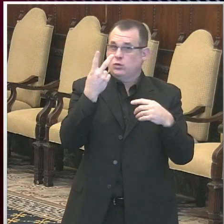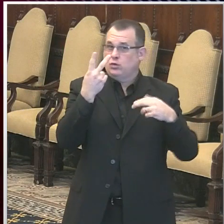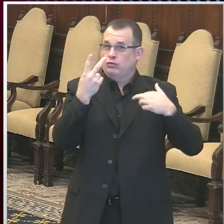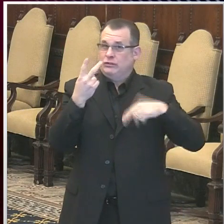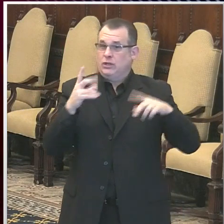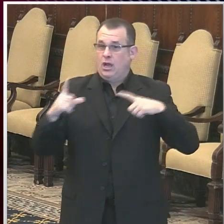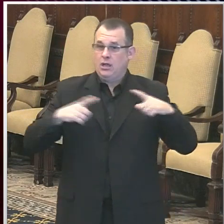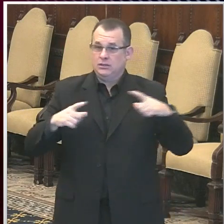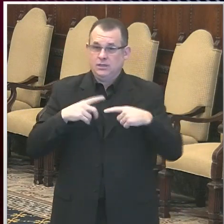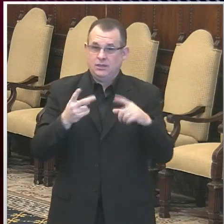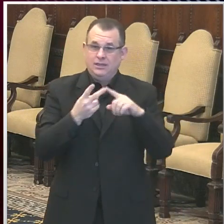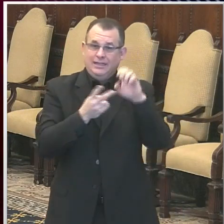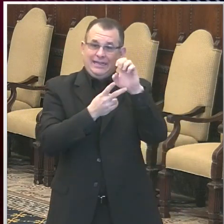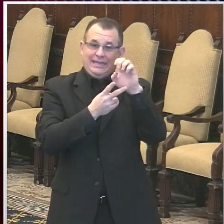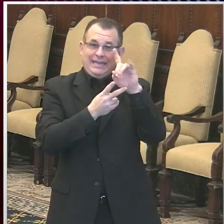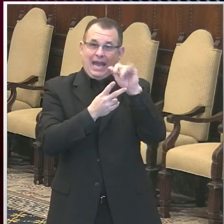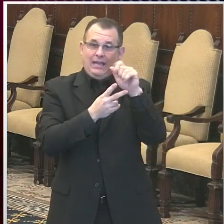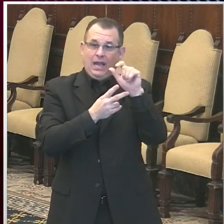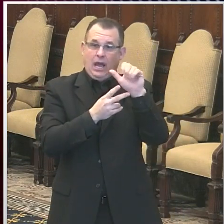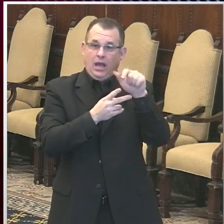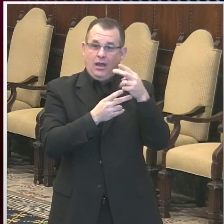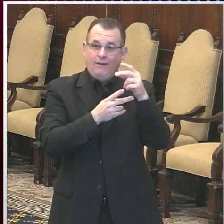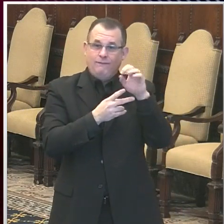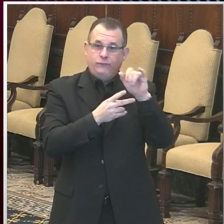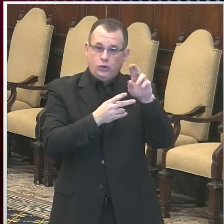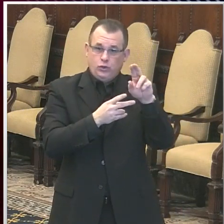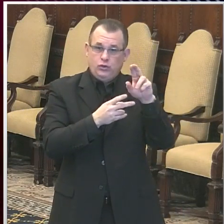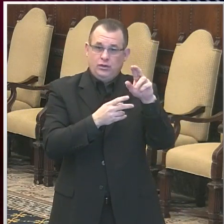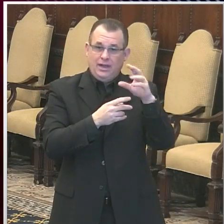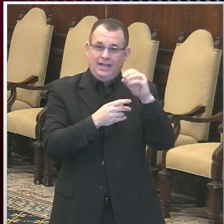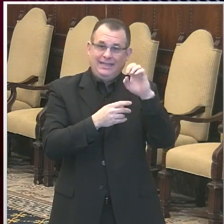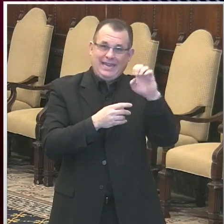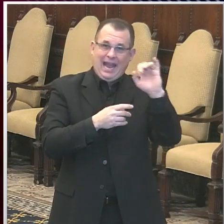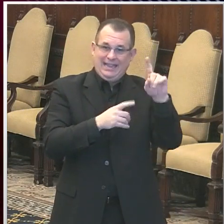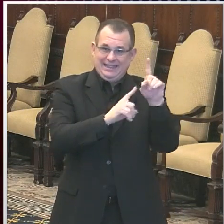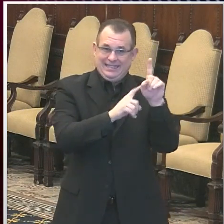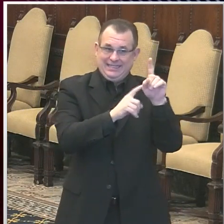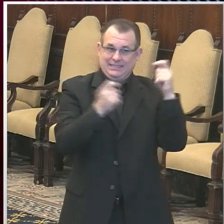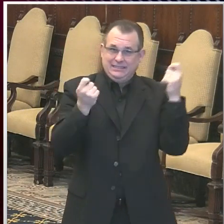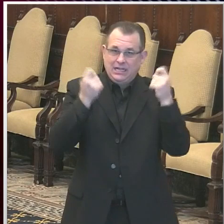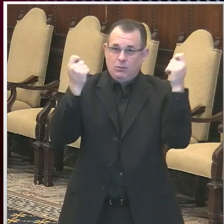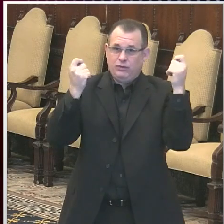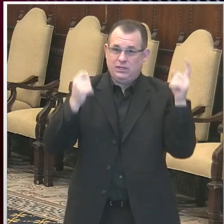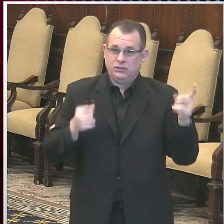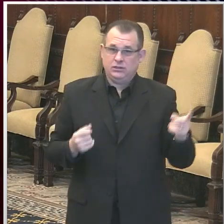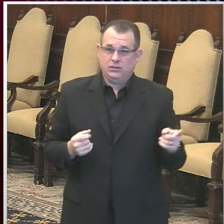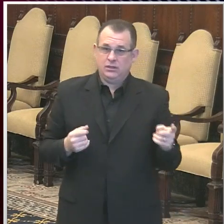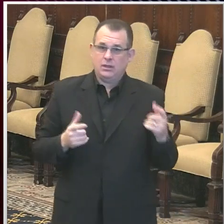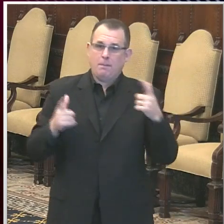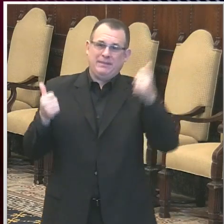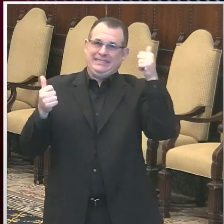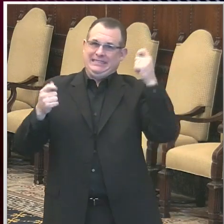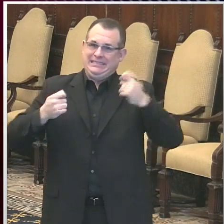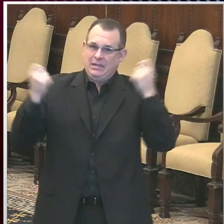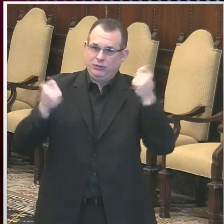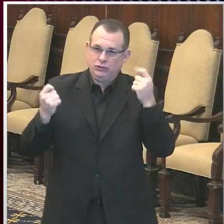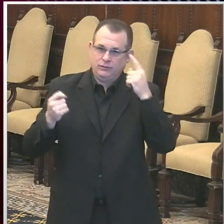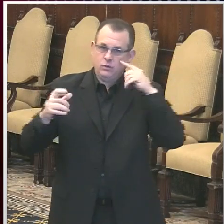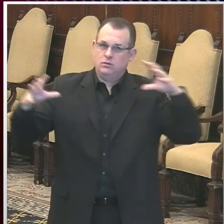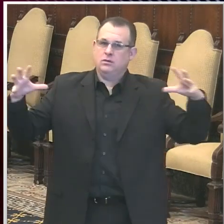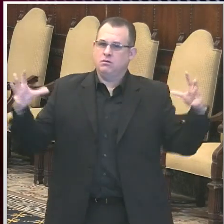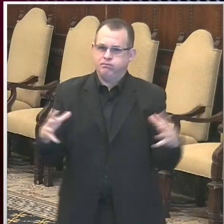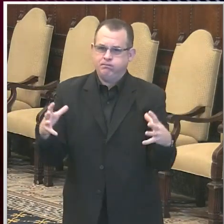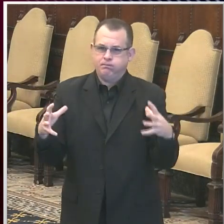annually, the Eid holidays. The Eid celebration is typically the largest gathering of Muslims in any place, any